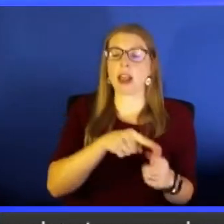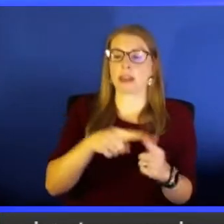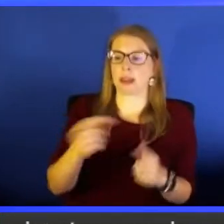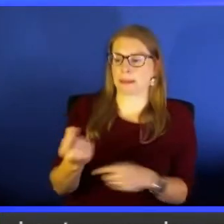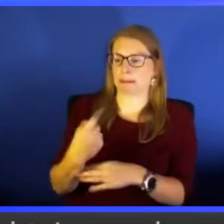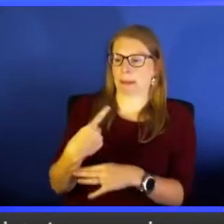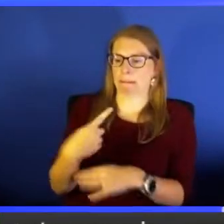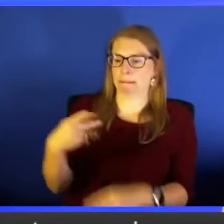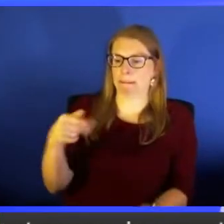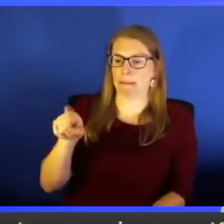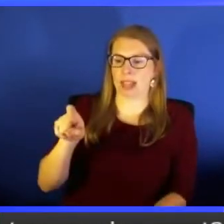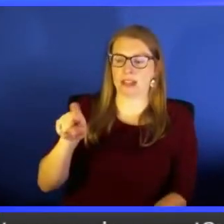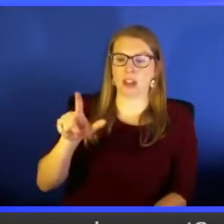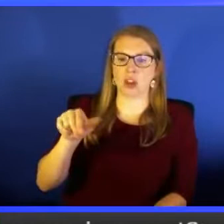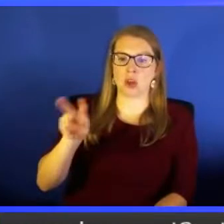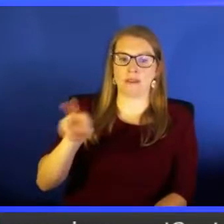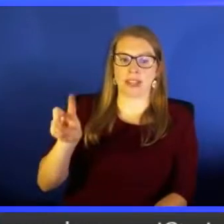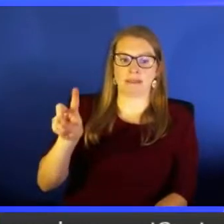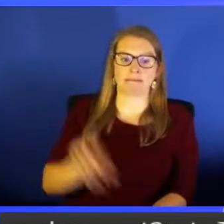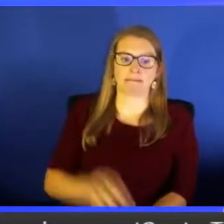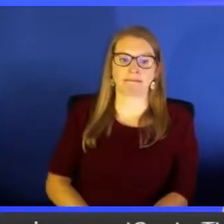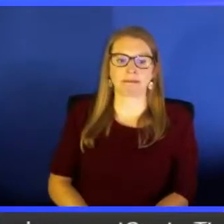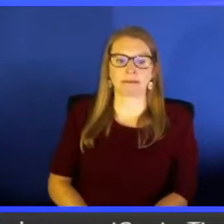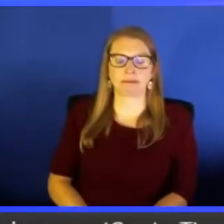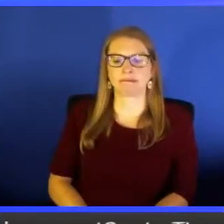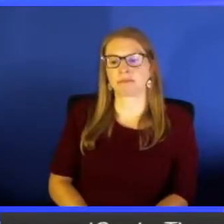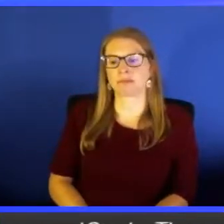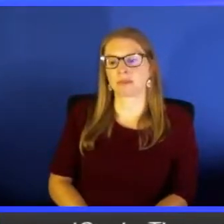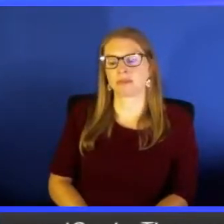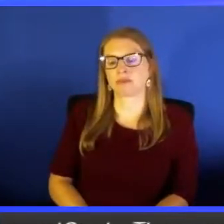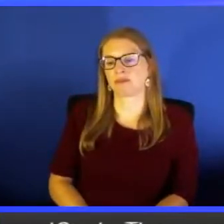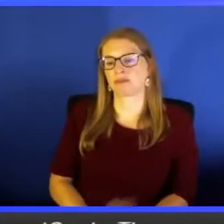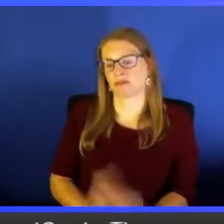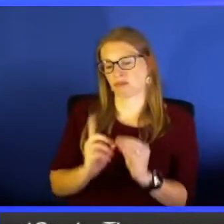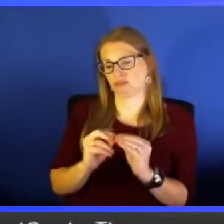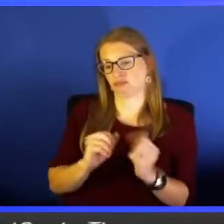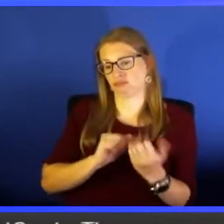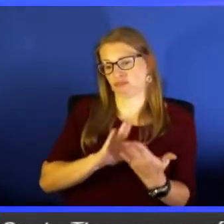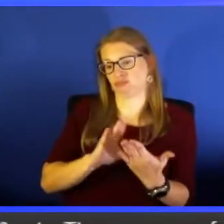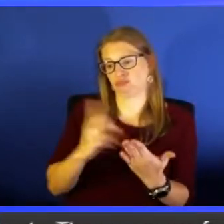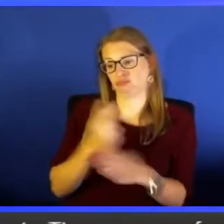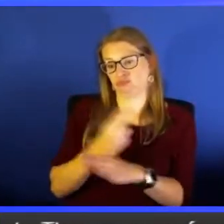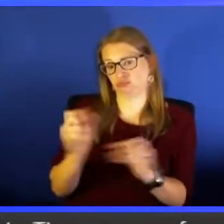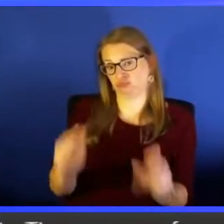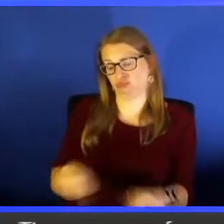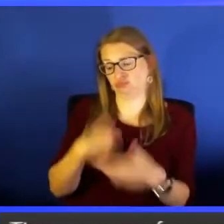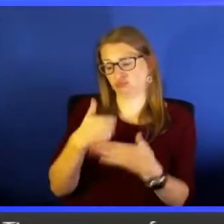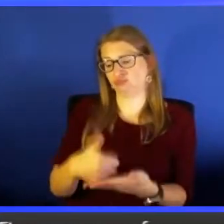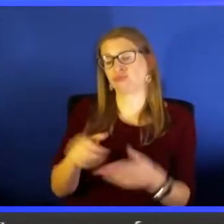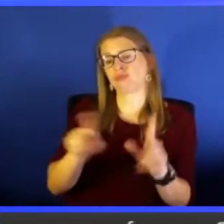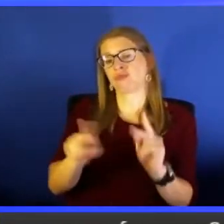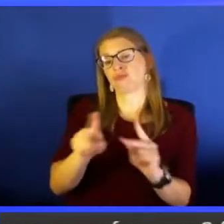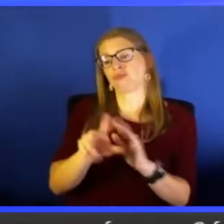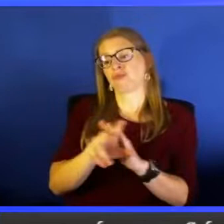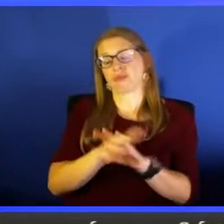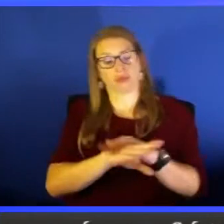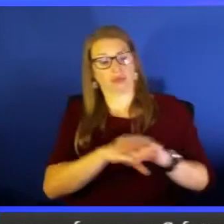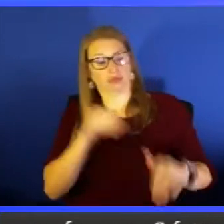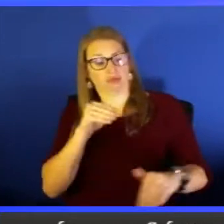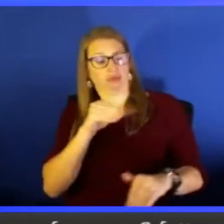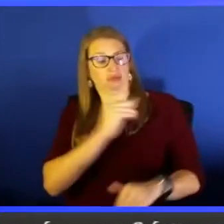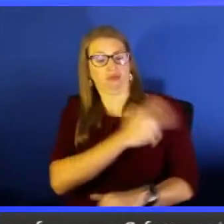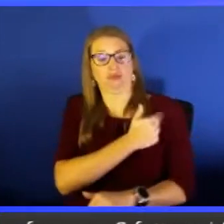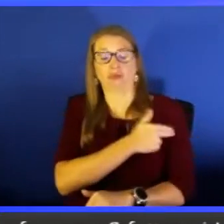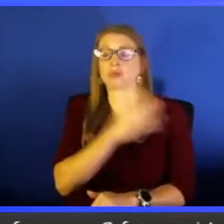time. So I think overall this is going to be good. This is one more strategy we can use to help keep people out of the hospital. We know if you're vaccinated